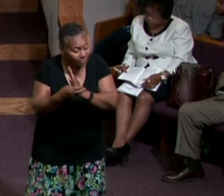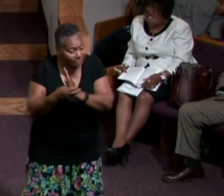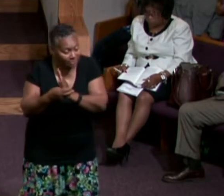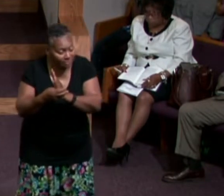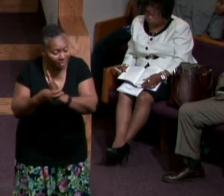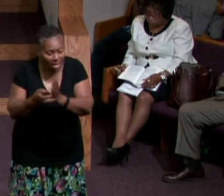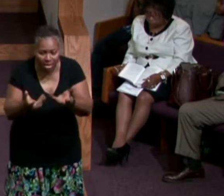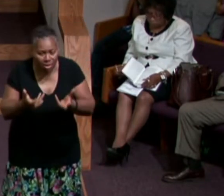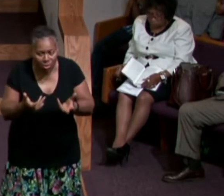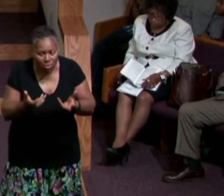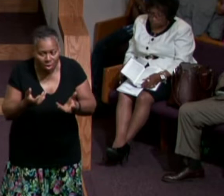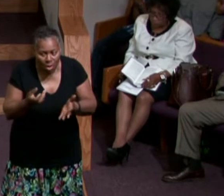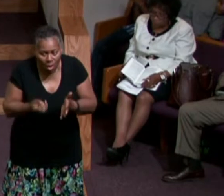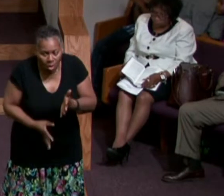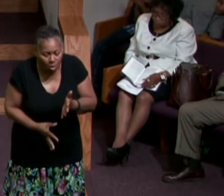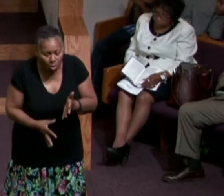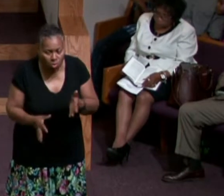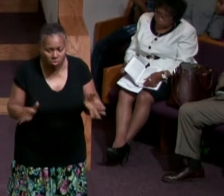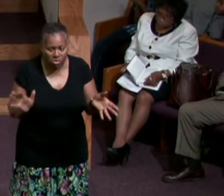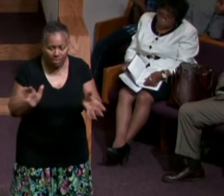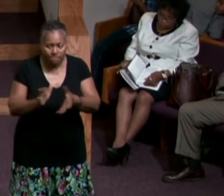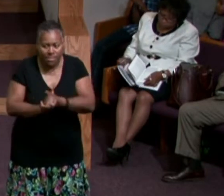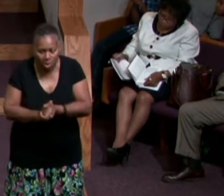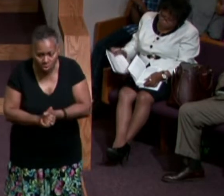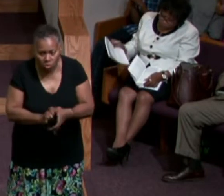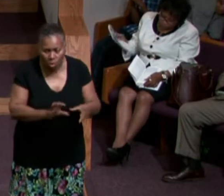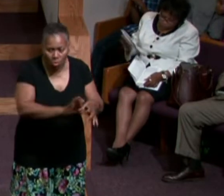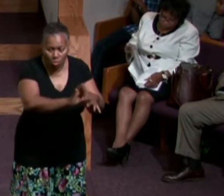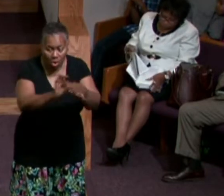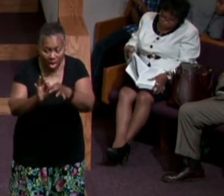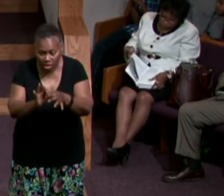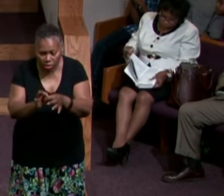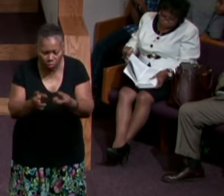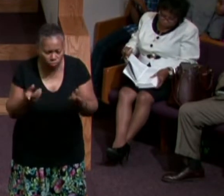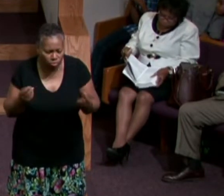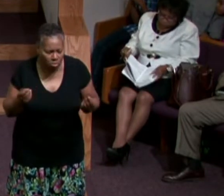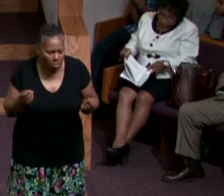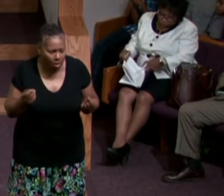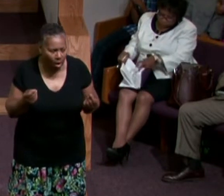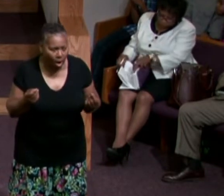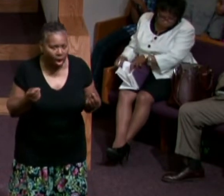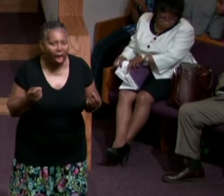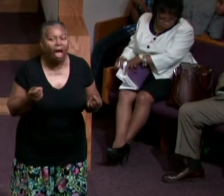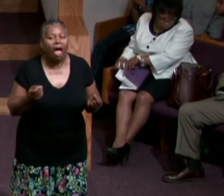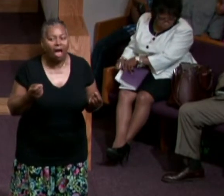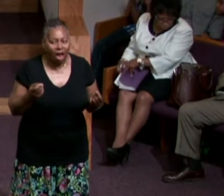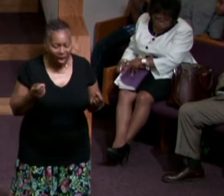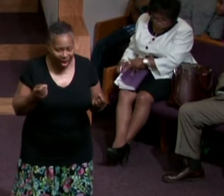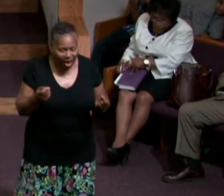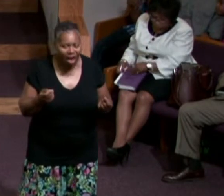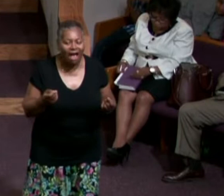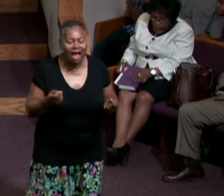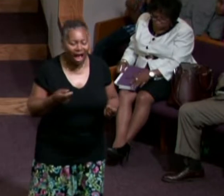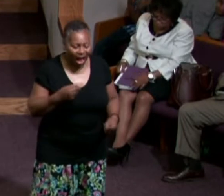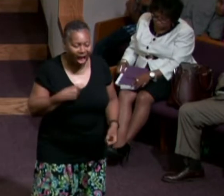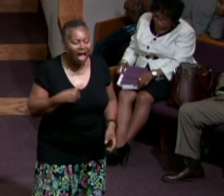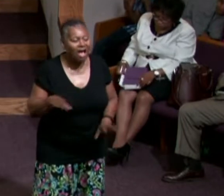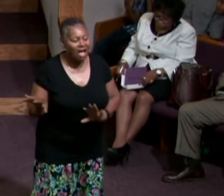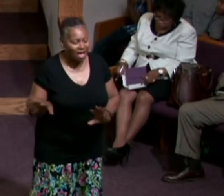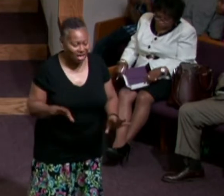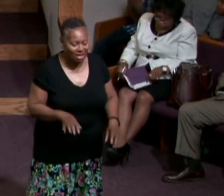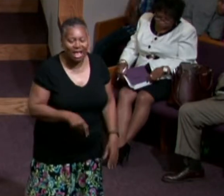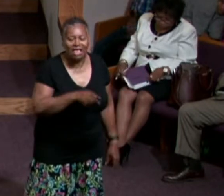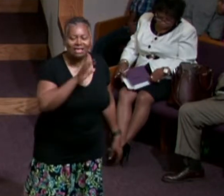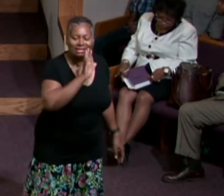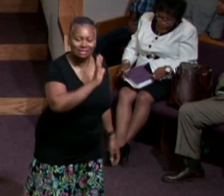Didn't want to lose the marriage or relationship. And so she figured she had a better chance of acting like that child